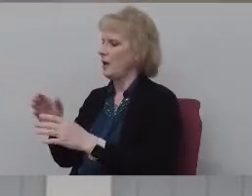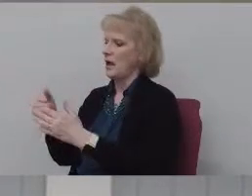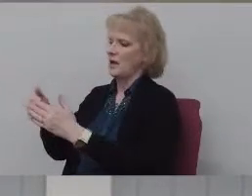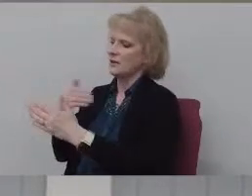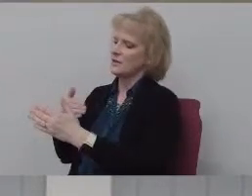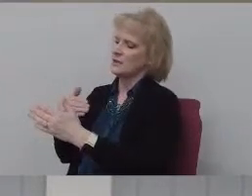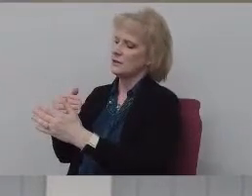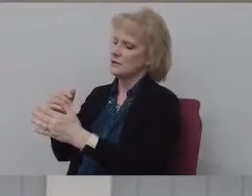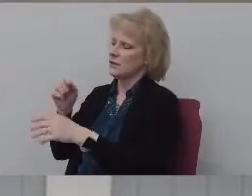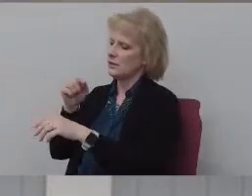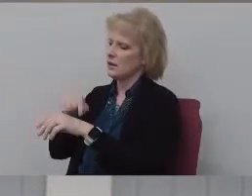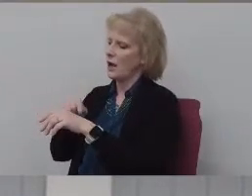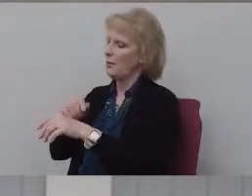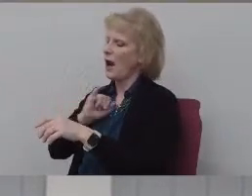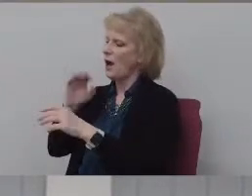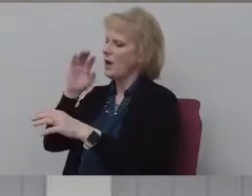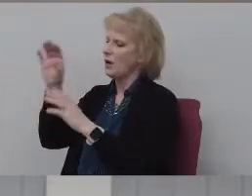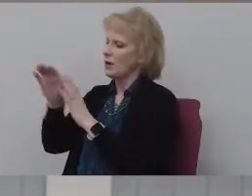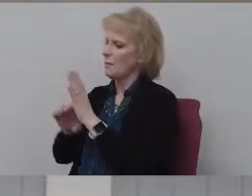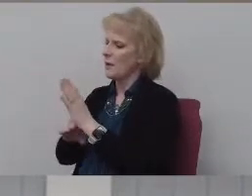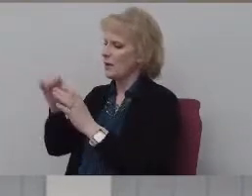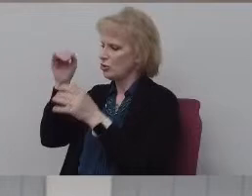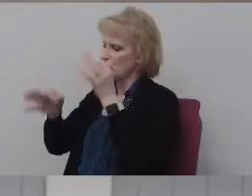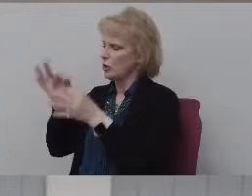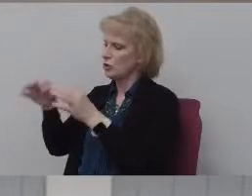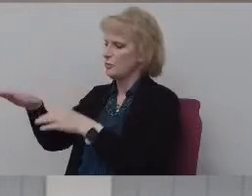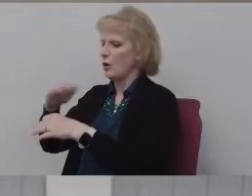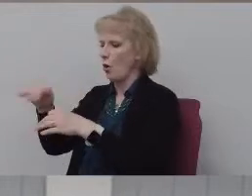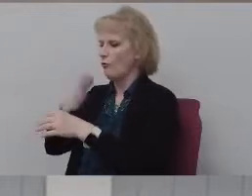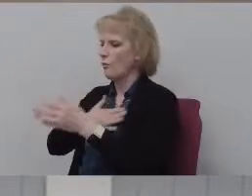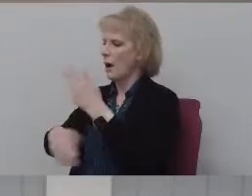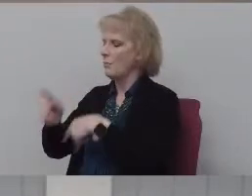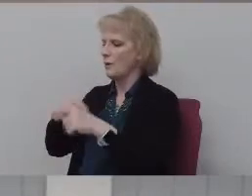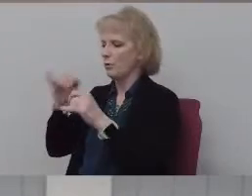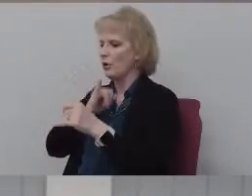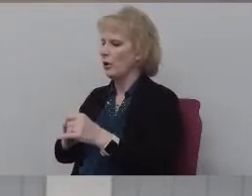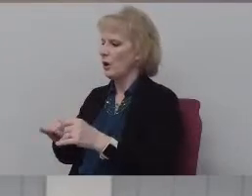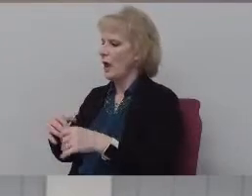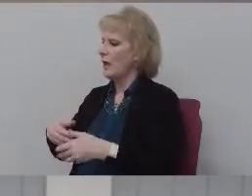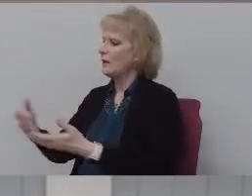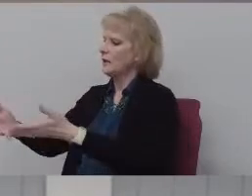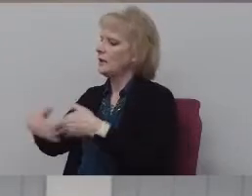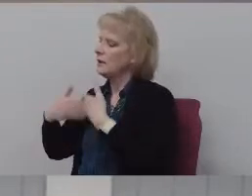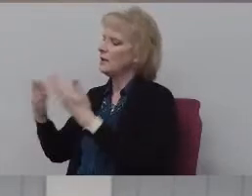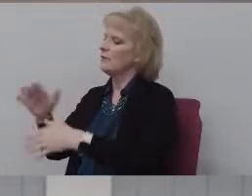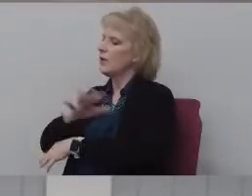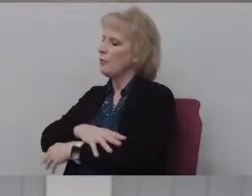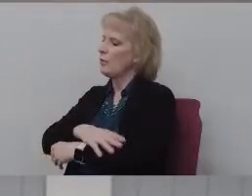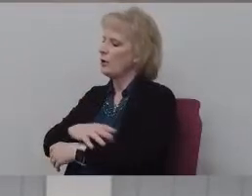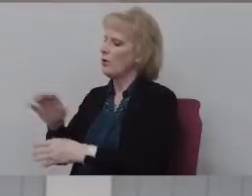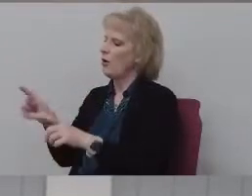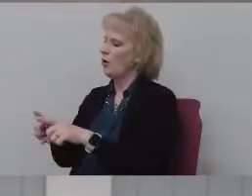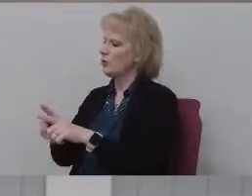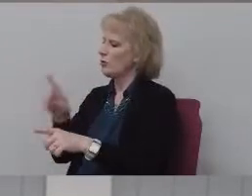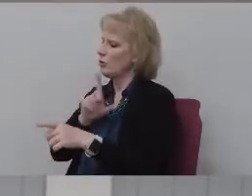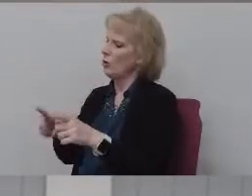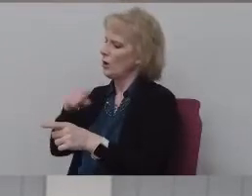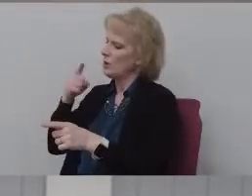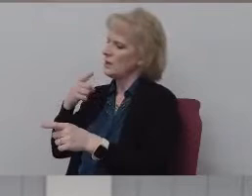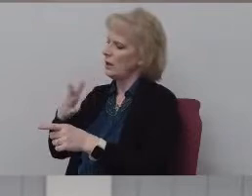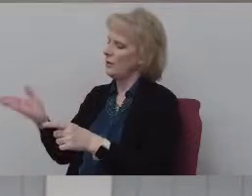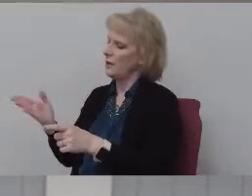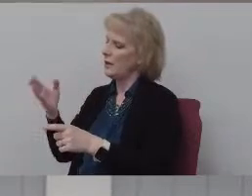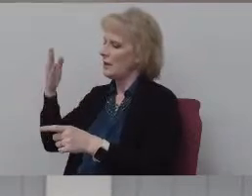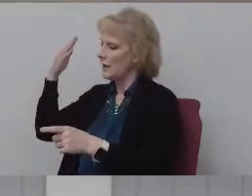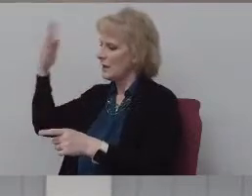that I commanded judges to be over my people Israel, and have caused thee to rest from all thine enemies, also the Lord telleth thee that he will